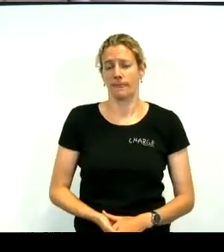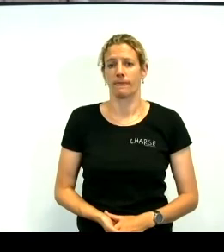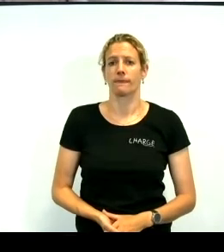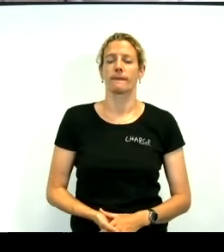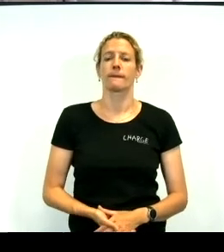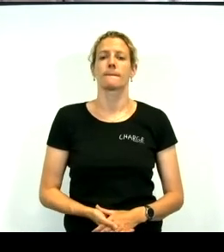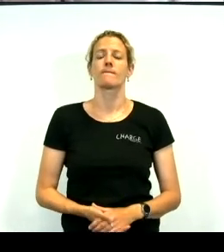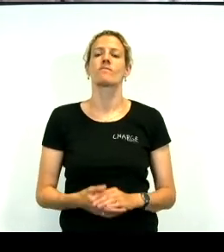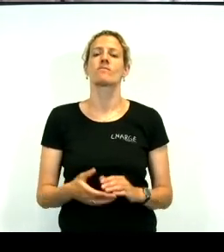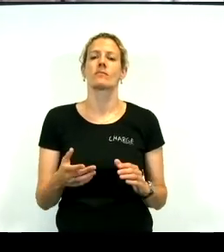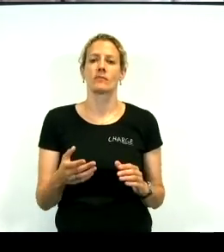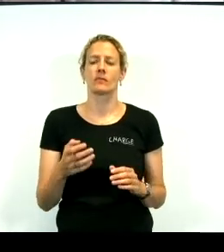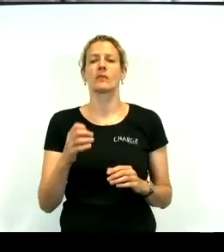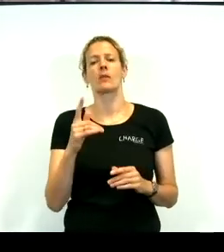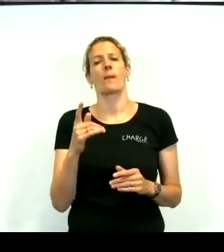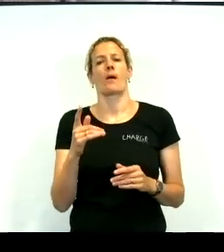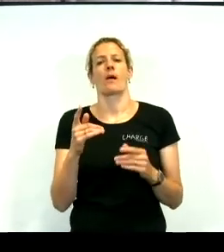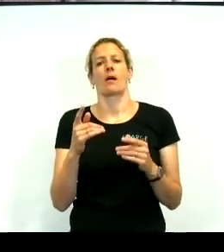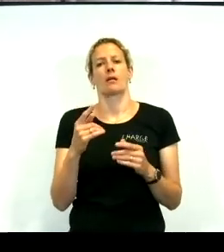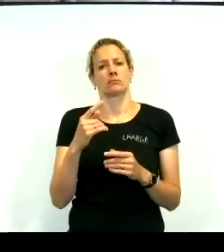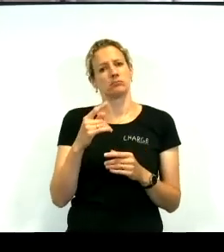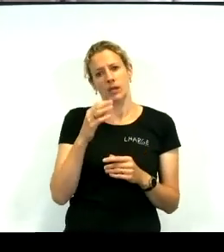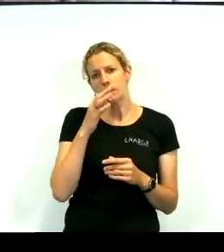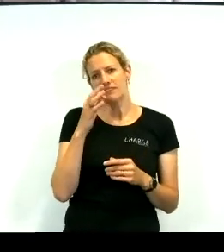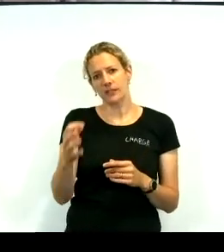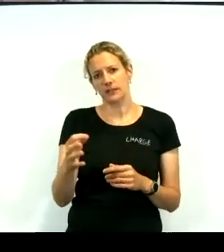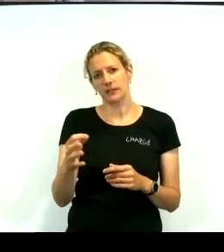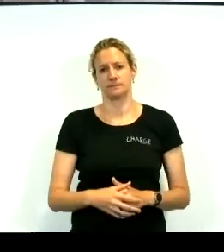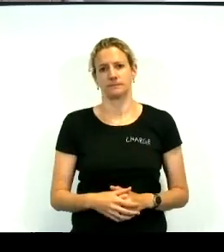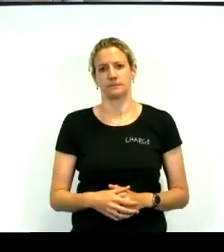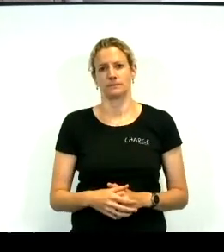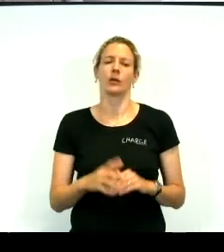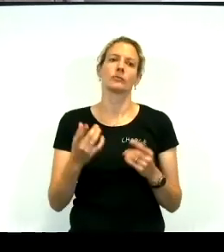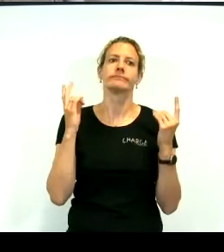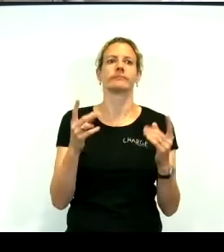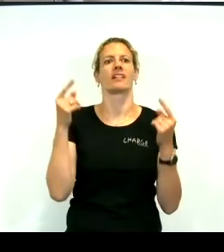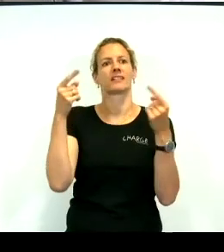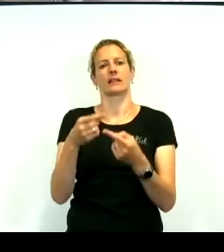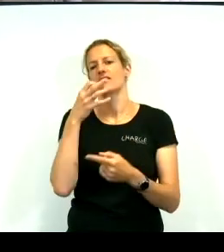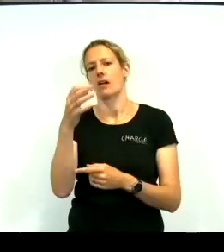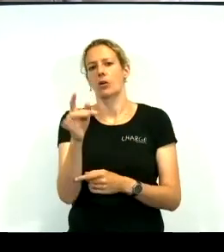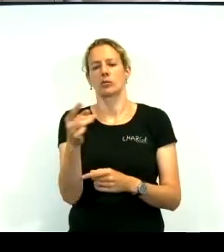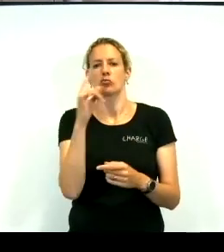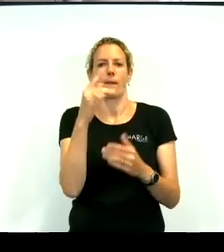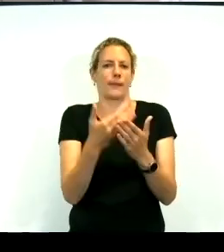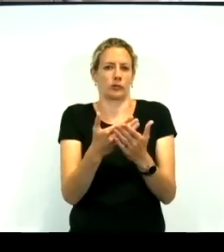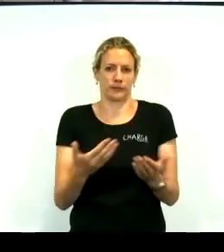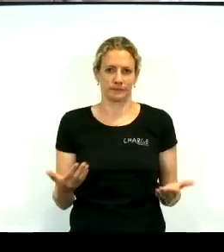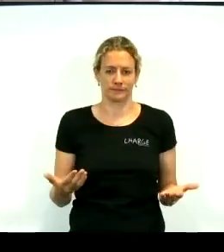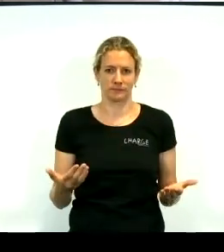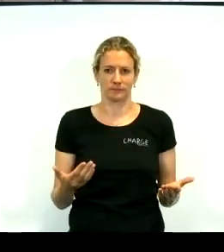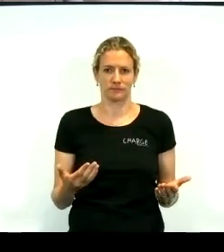Dann wurde jetzt hier nochmal ein konkretes Beispiel. Right, and a specific example was described. Here isn't really